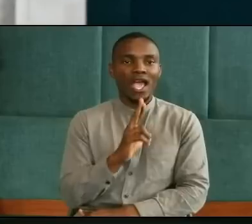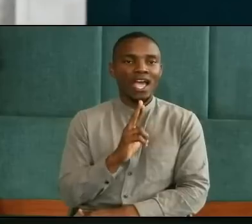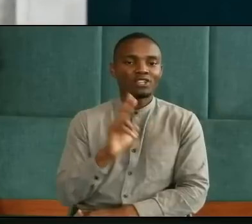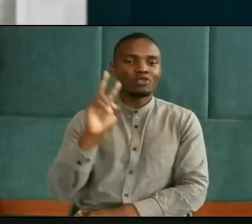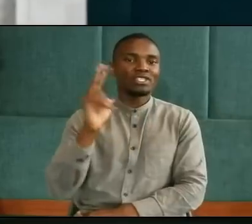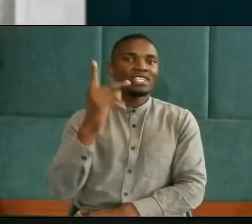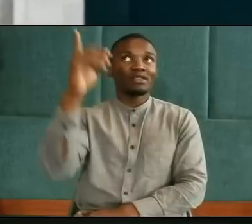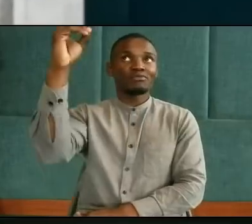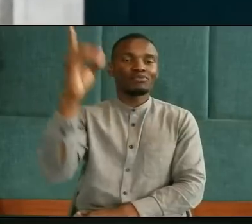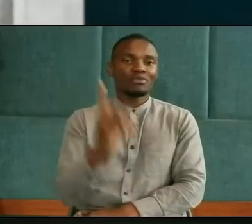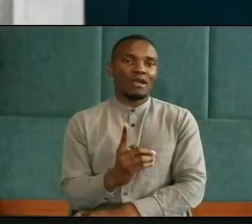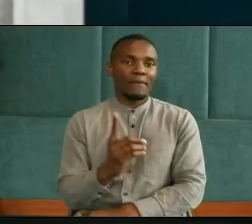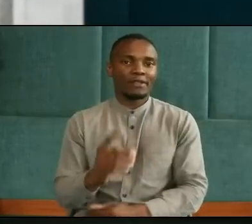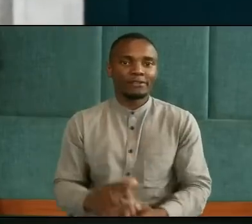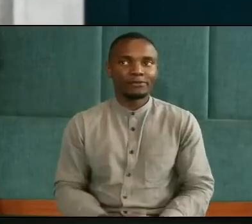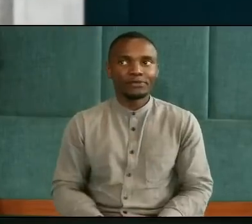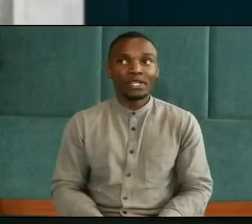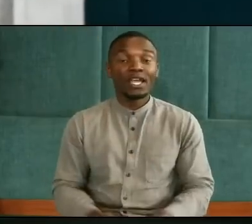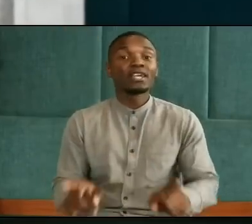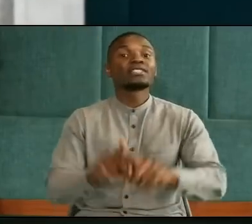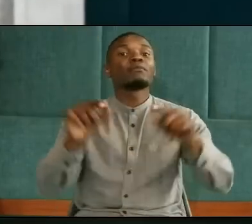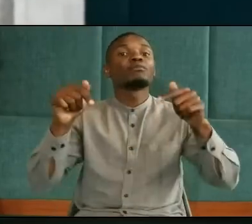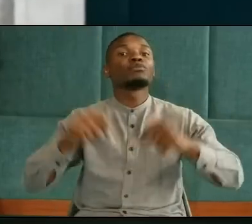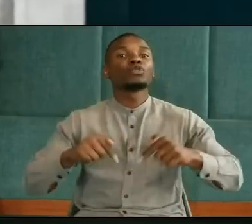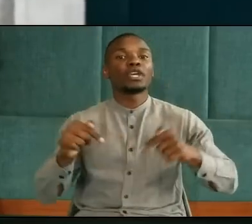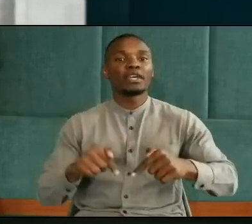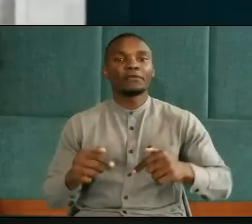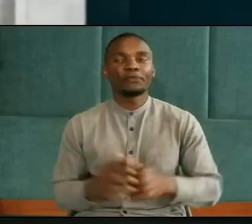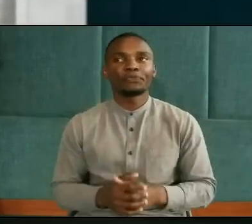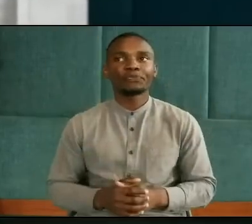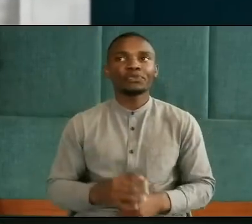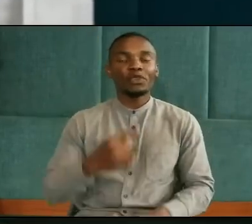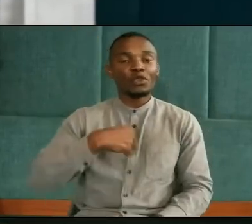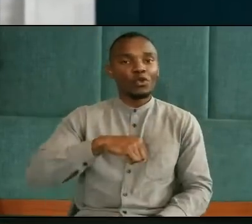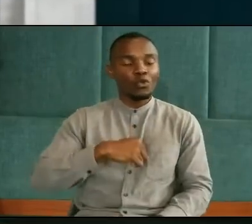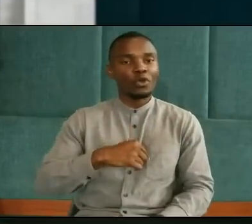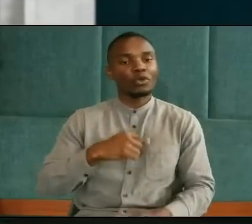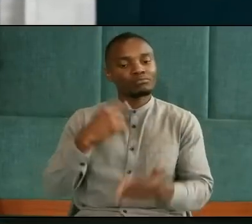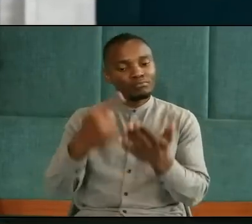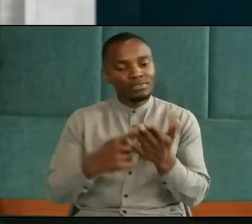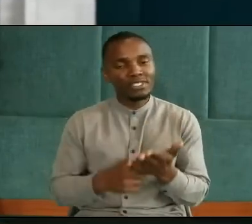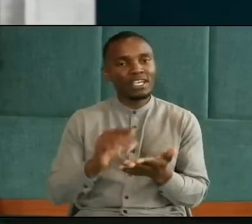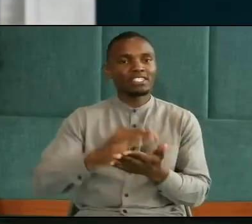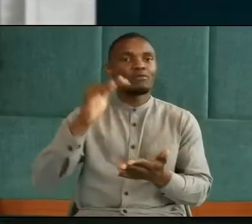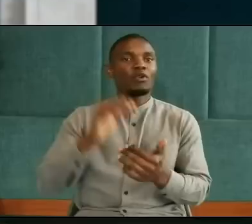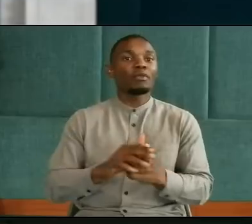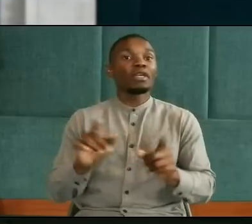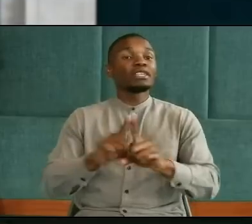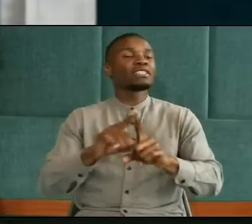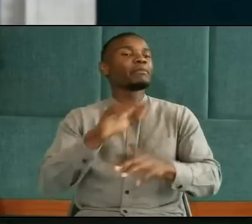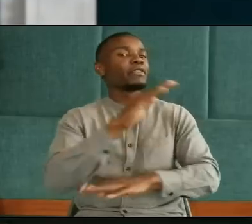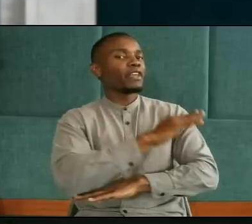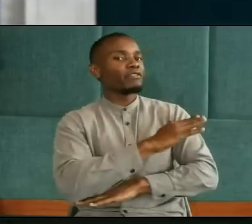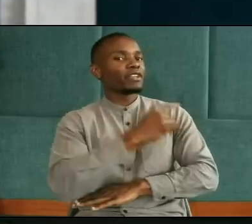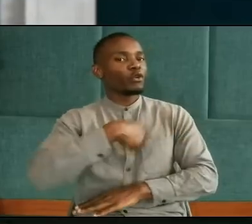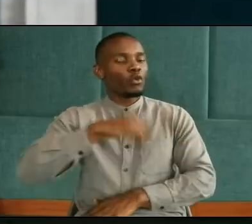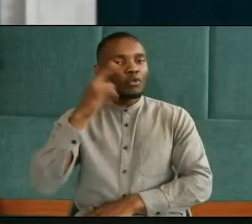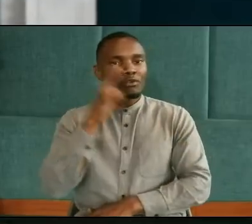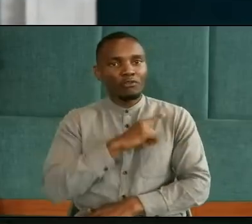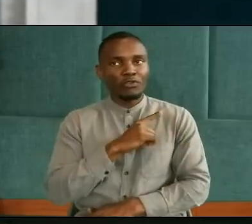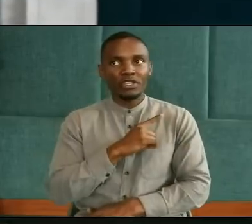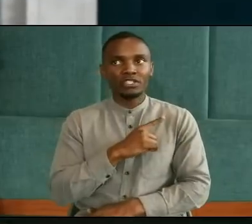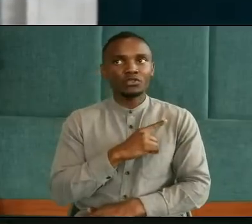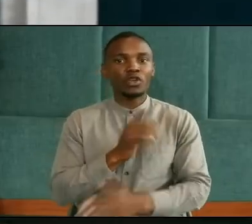the second coming. And today, we're going to take another look at it. And this evening, we have our final service this